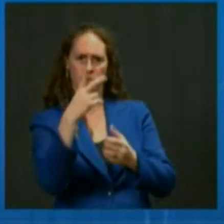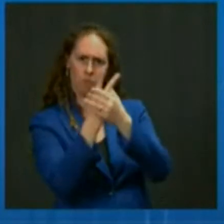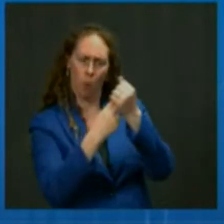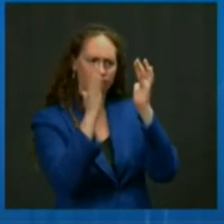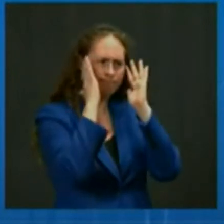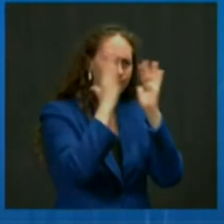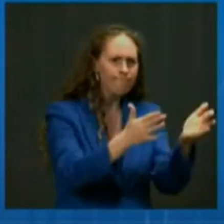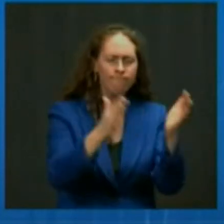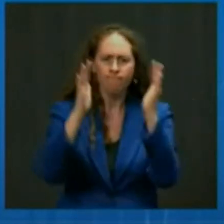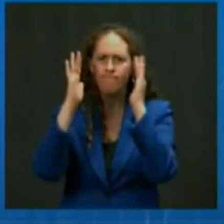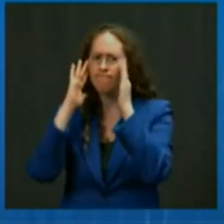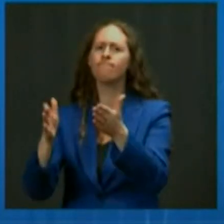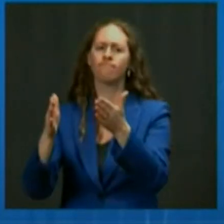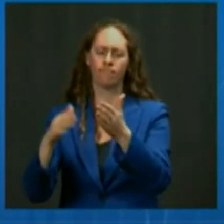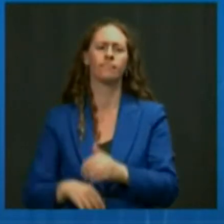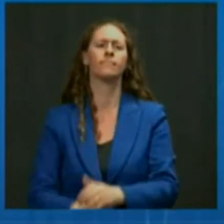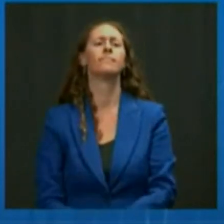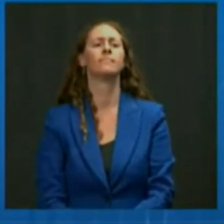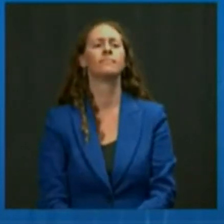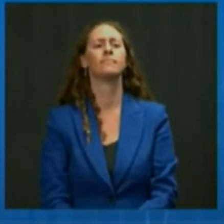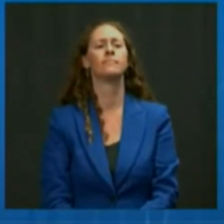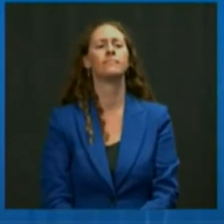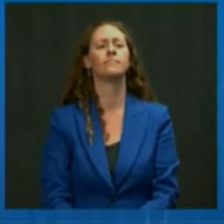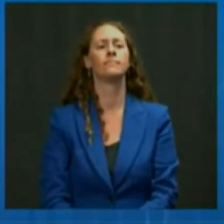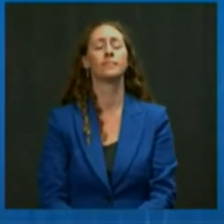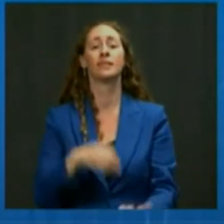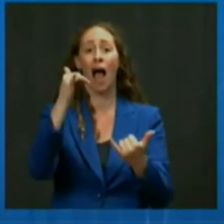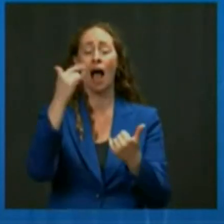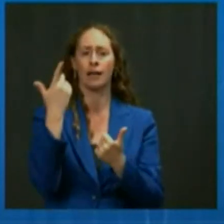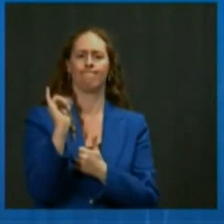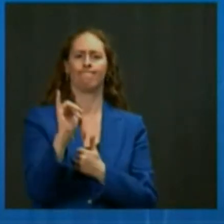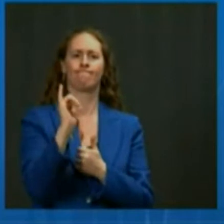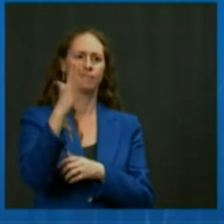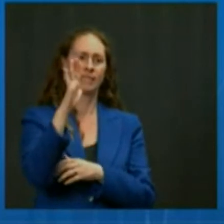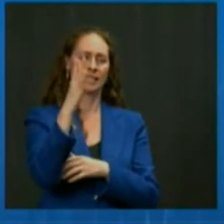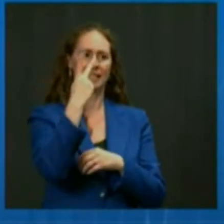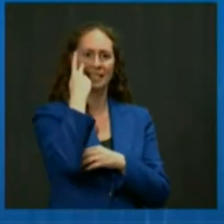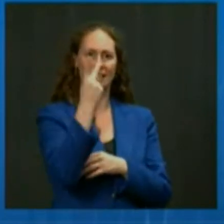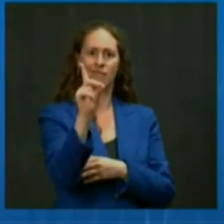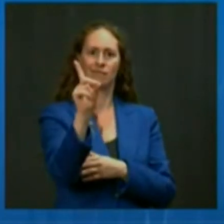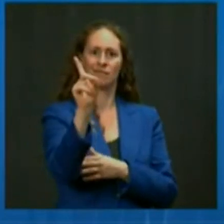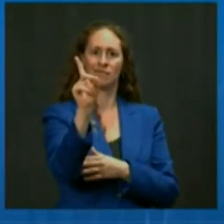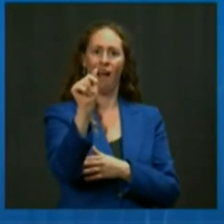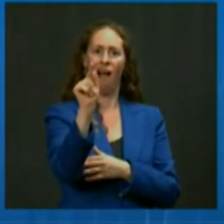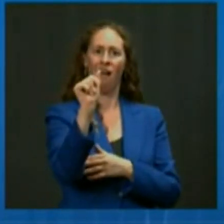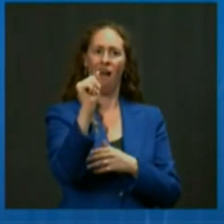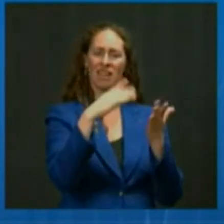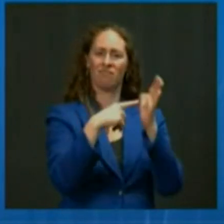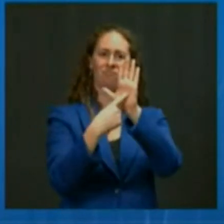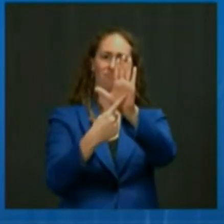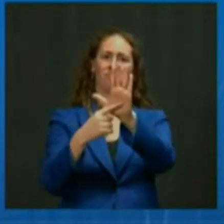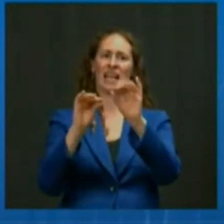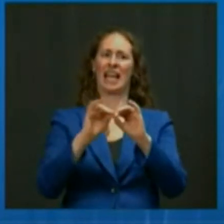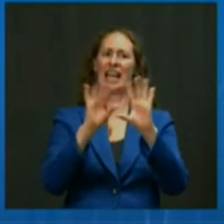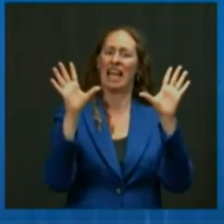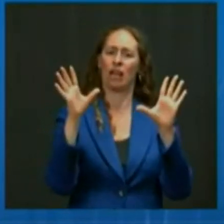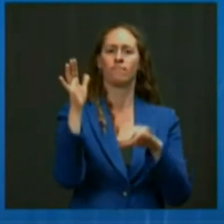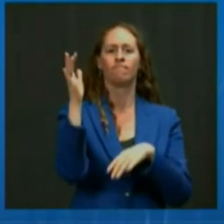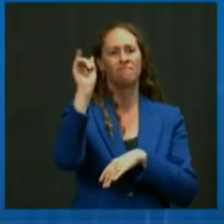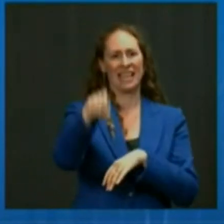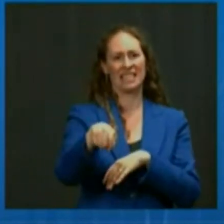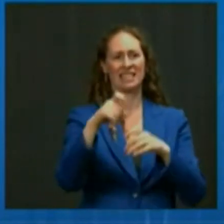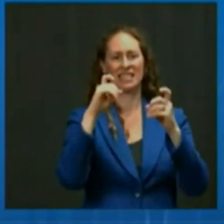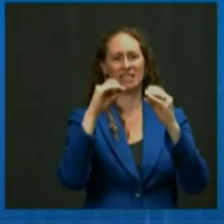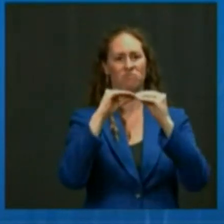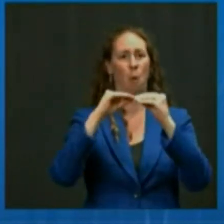when we see data that is giving us essentially indications that protection is starting to diminish in terms of